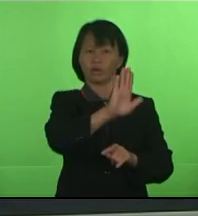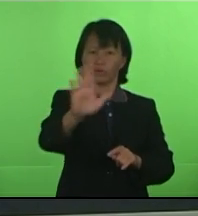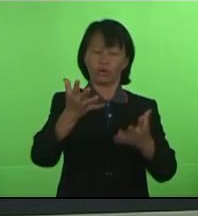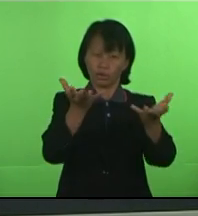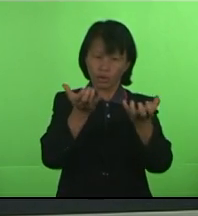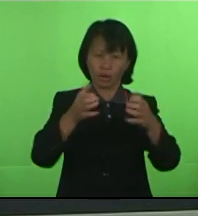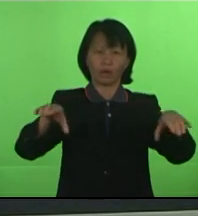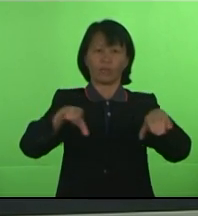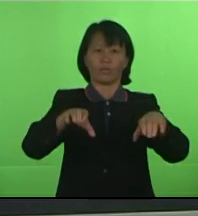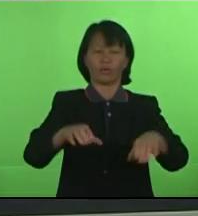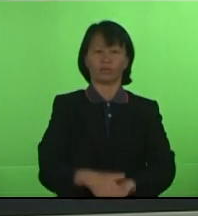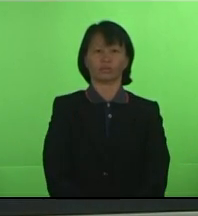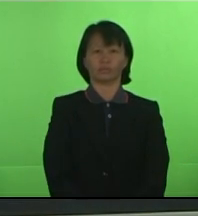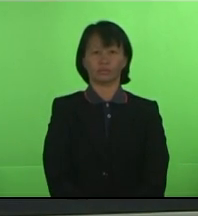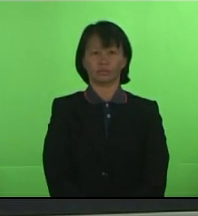do. Okay?